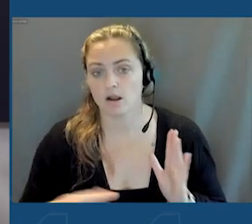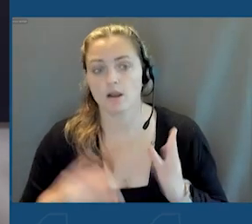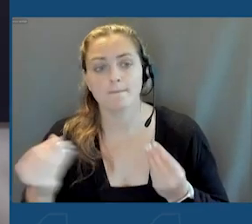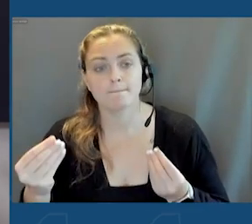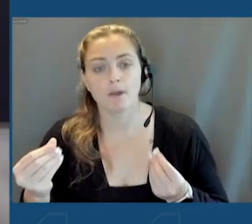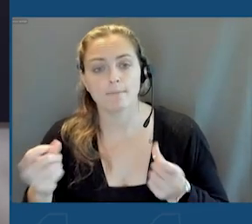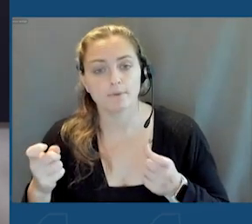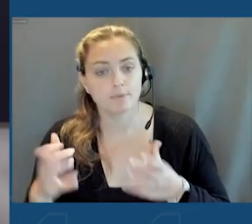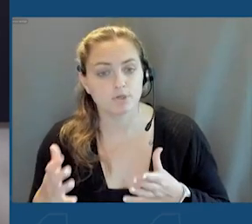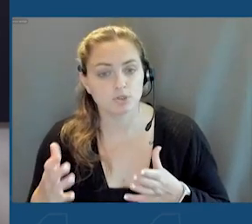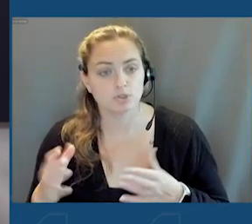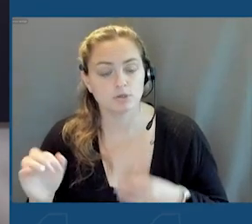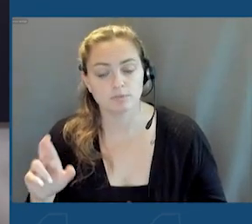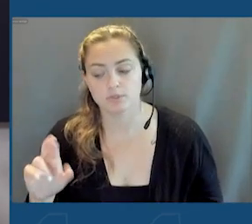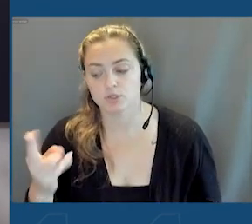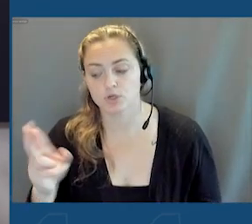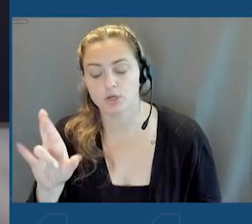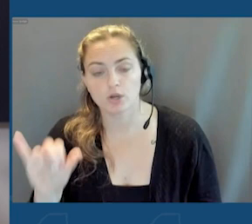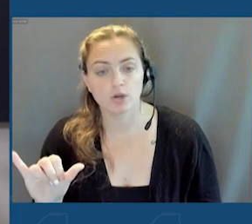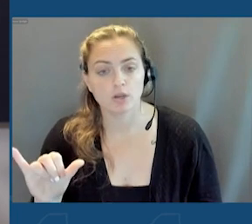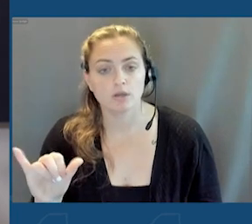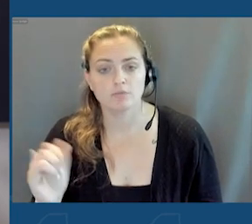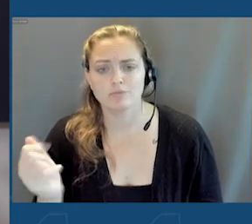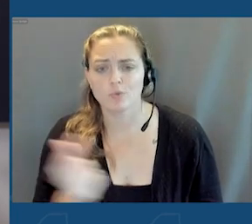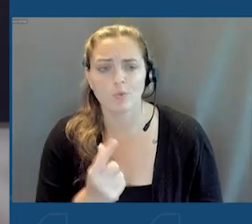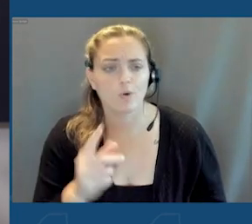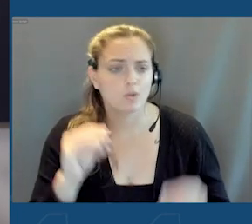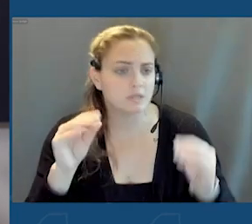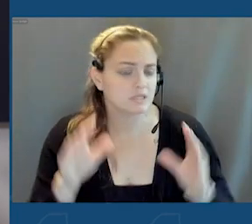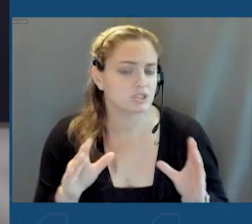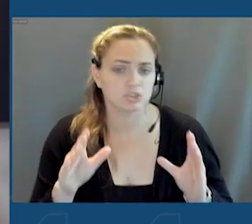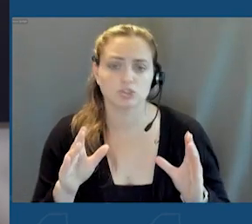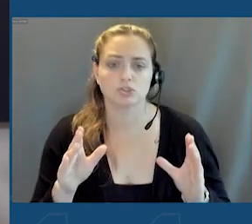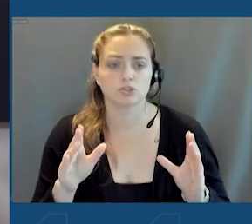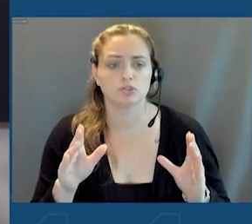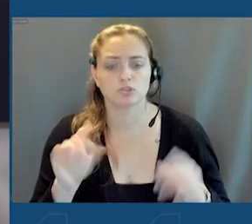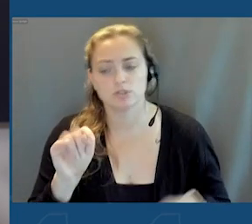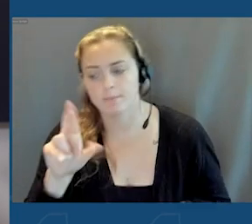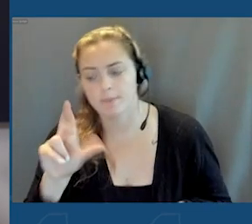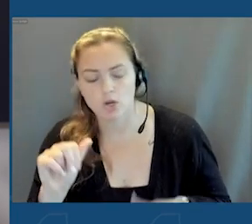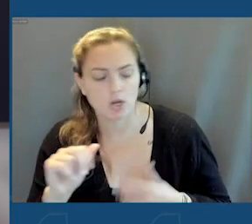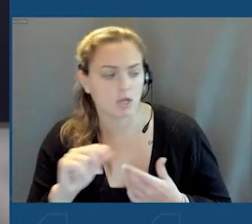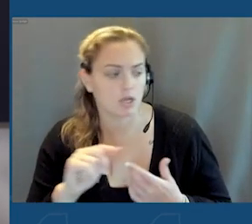manager, Mr. Harry, and to all the teachers, to Tamara, to